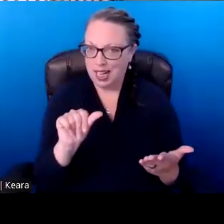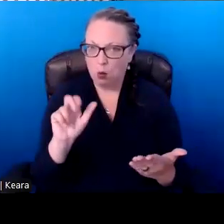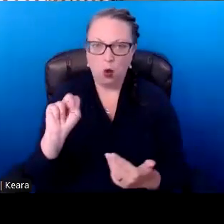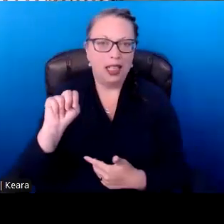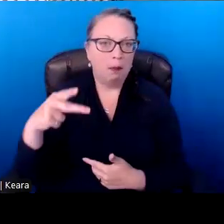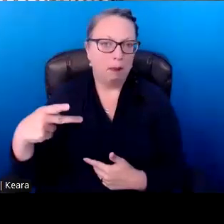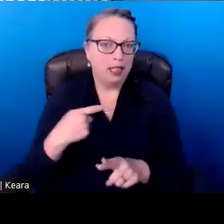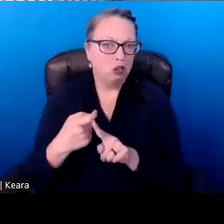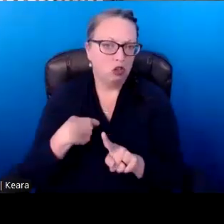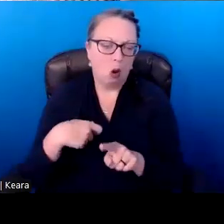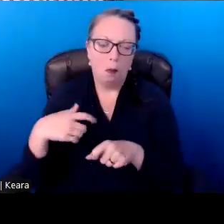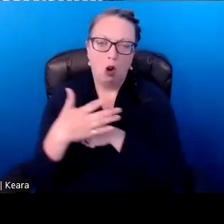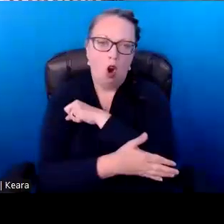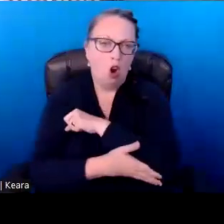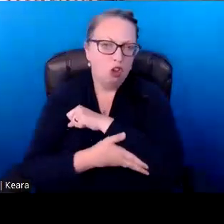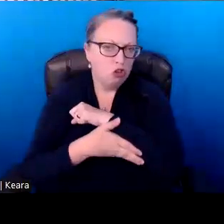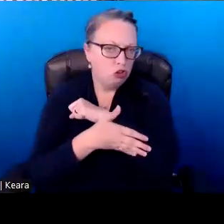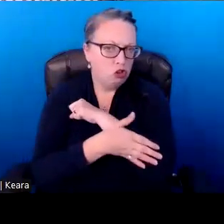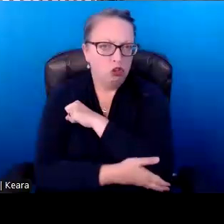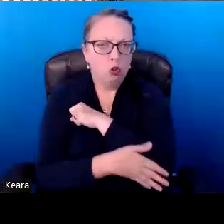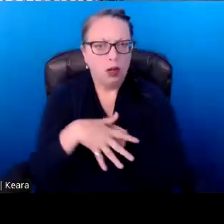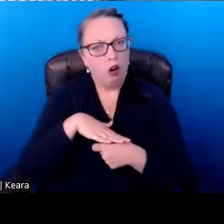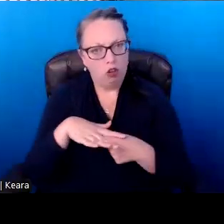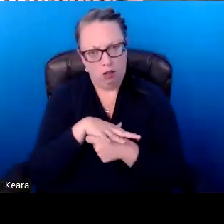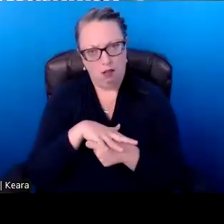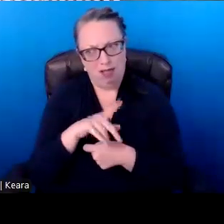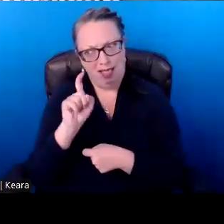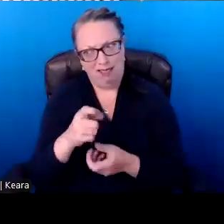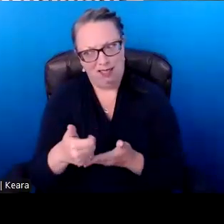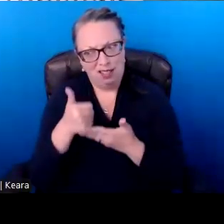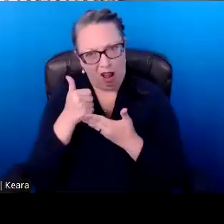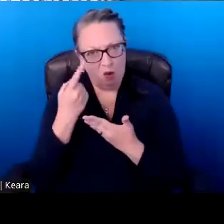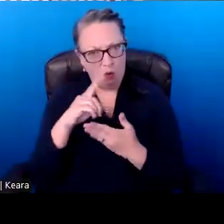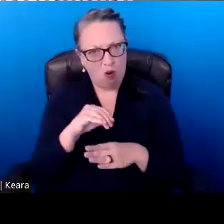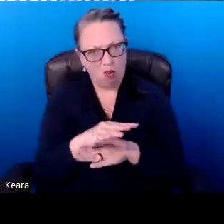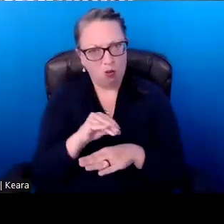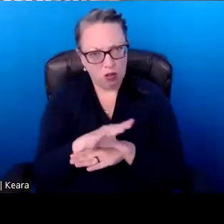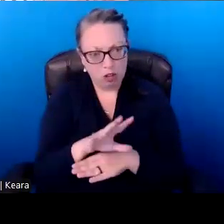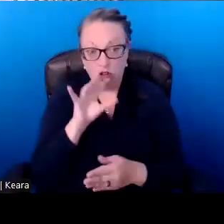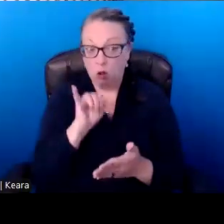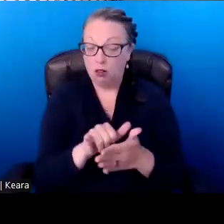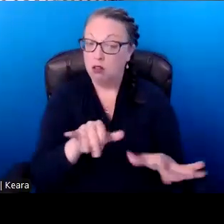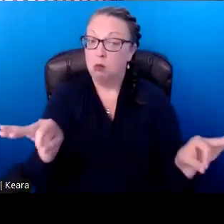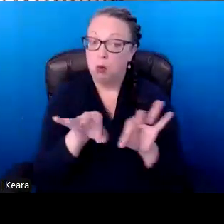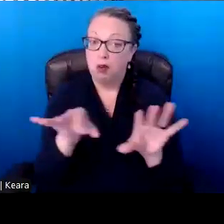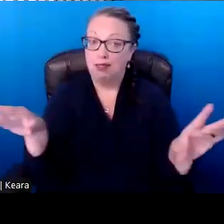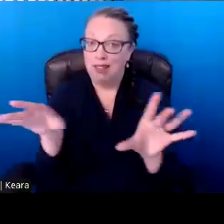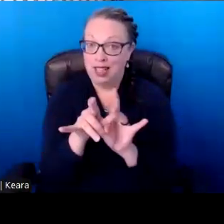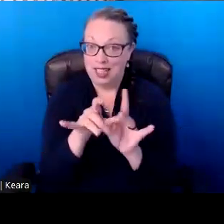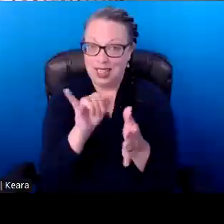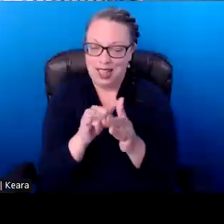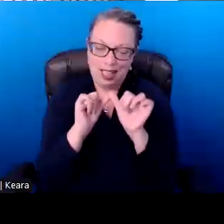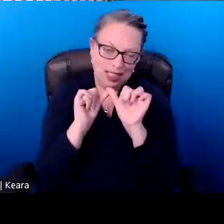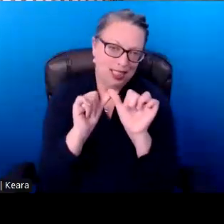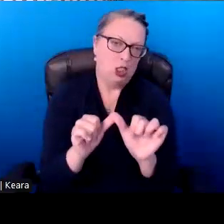rural areas where they needed help with consultation. So this plays a vital link in that continuum of services.